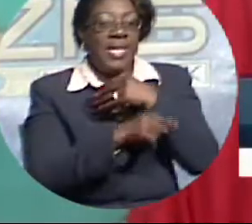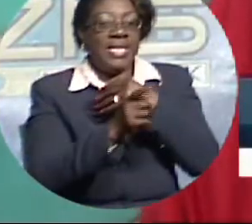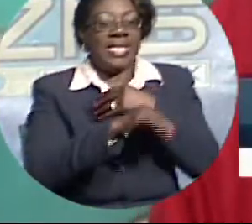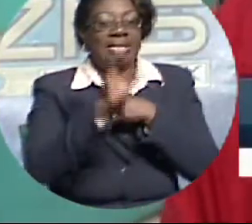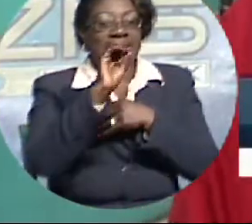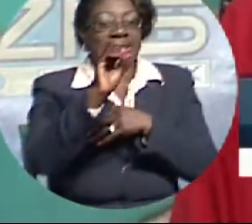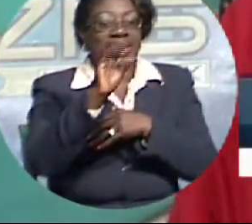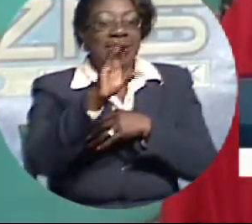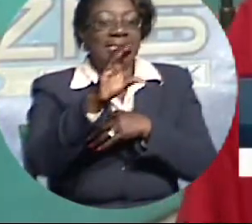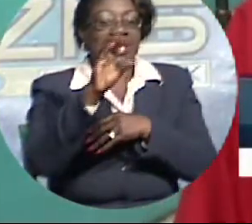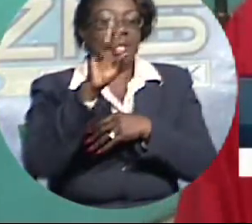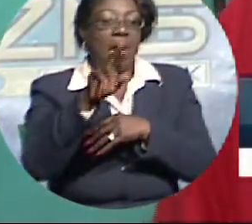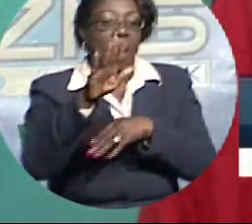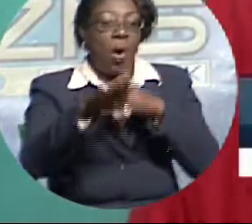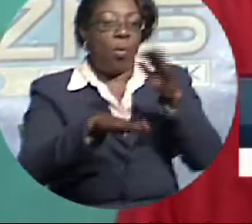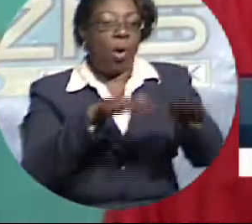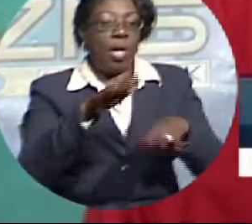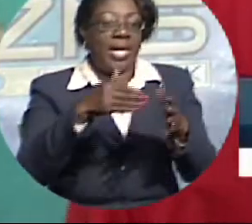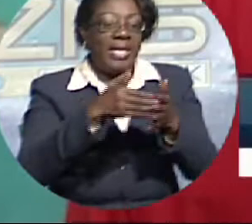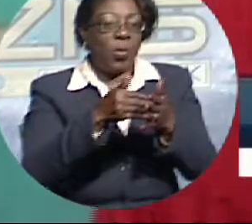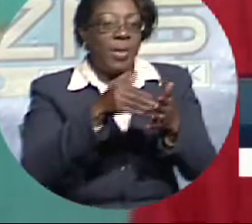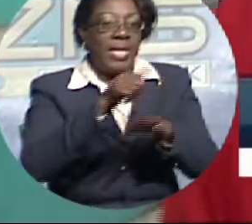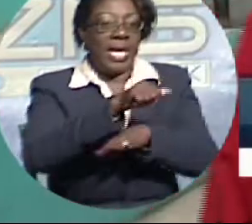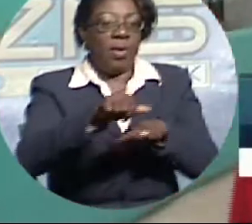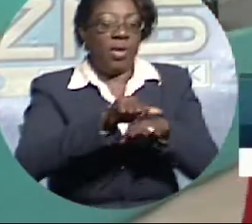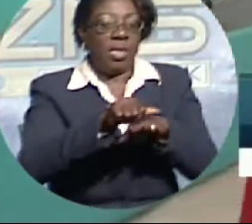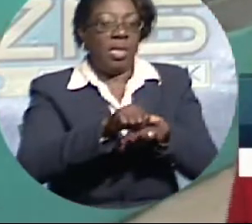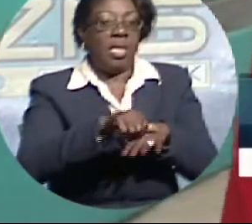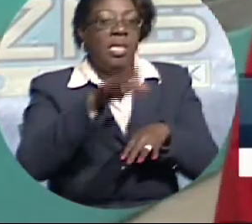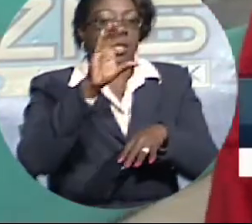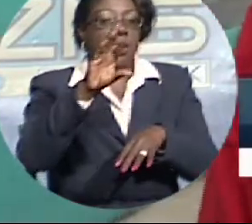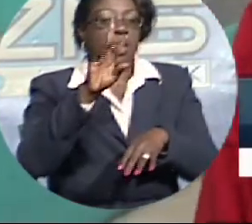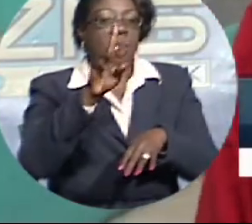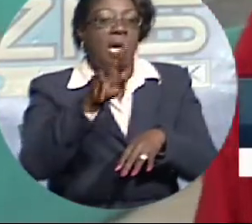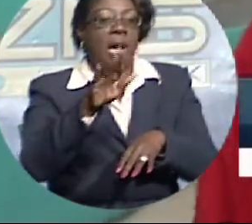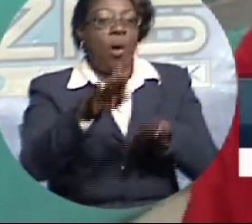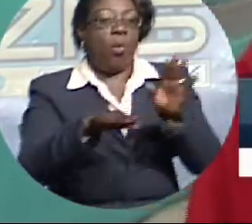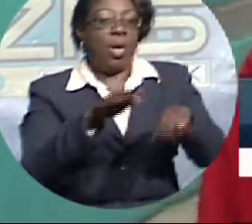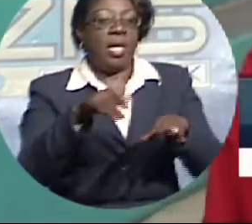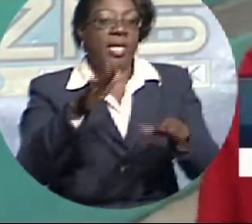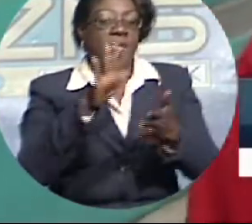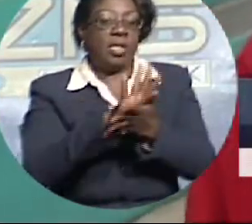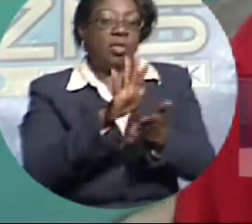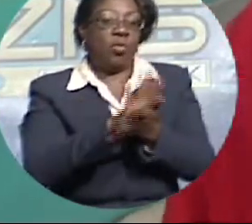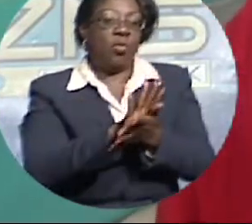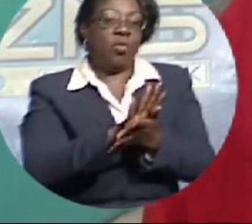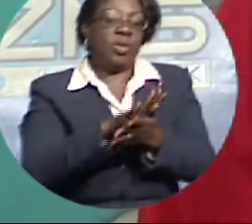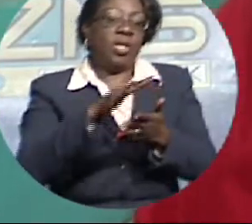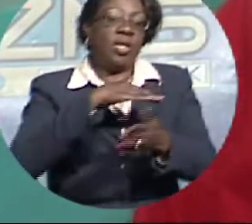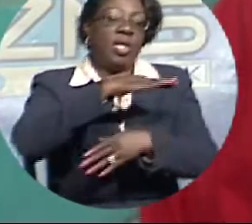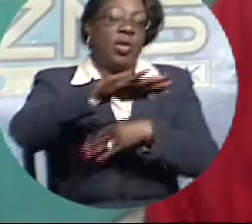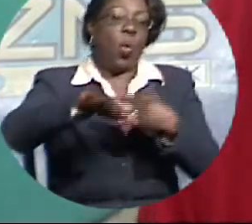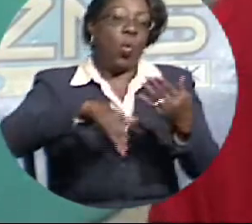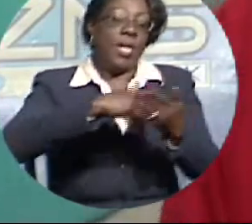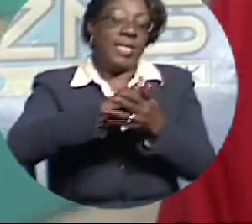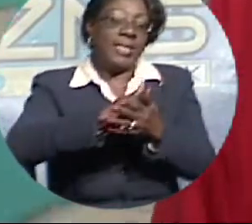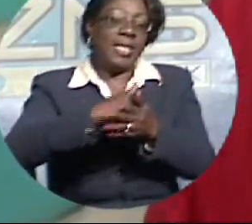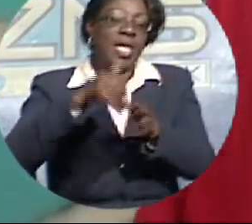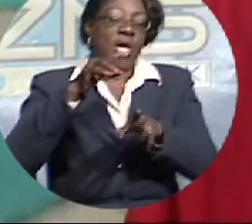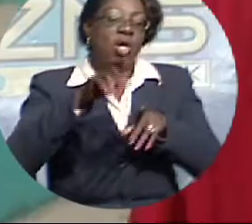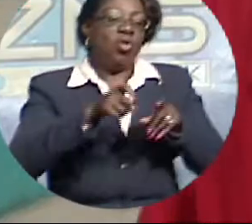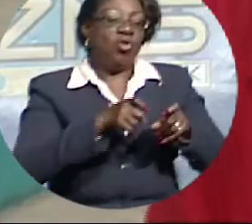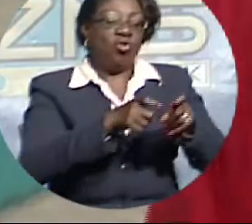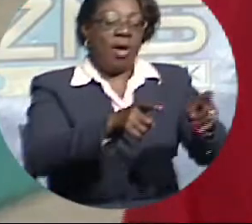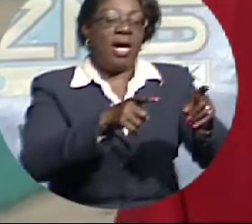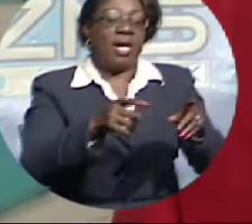area in the sense of sprinting. You know, I mean, C.R. Walker as a school would try to get the holistic track and field body together. We try